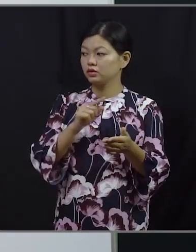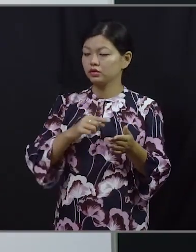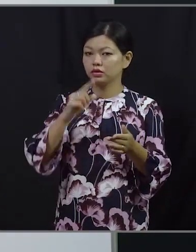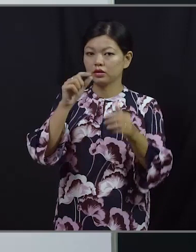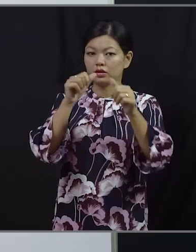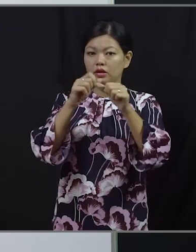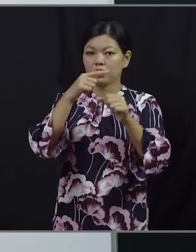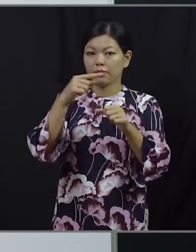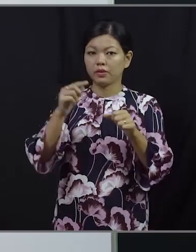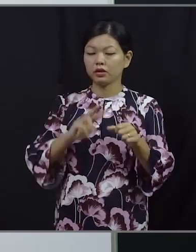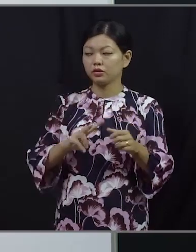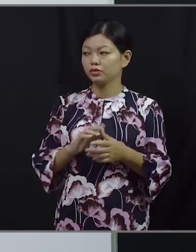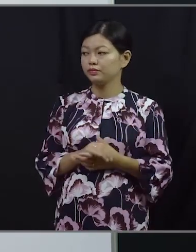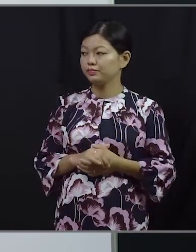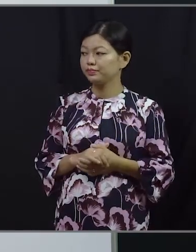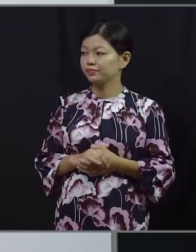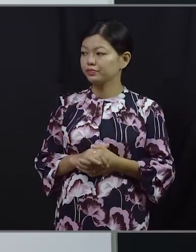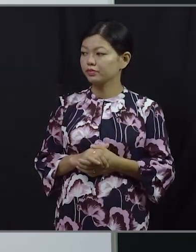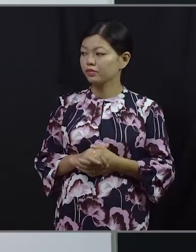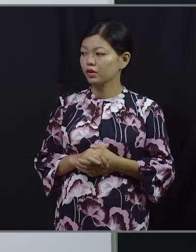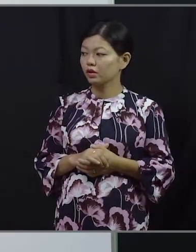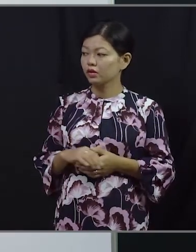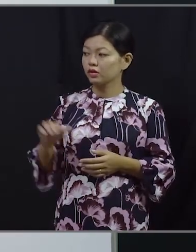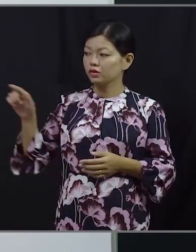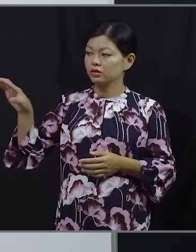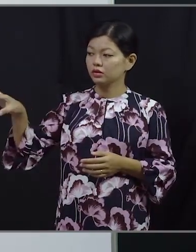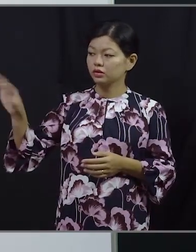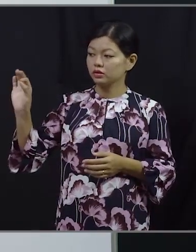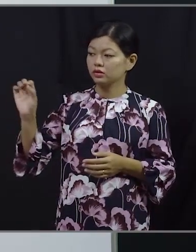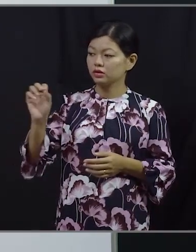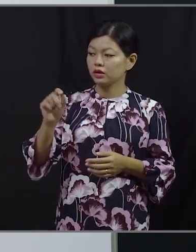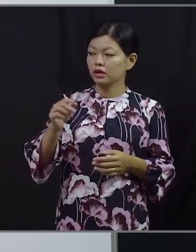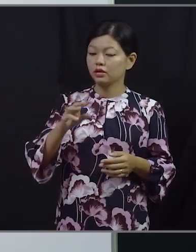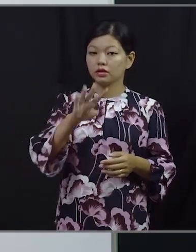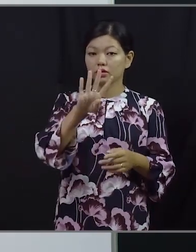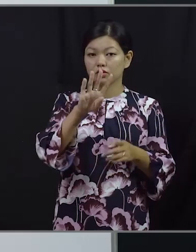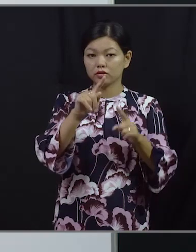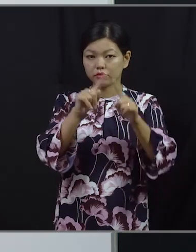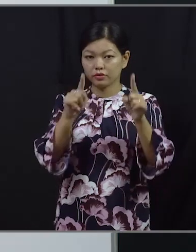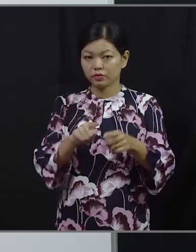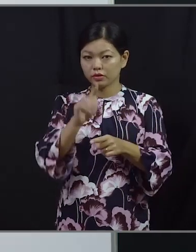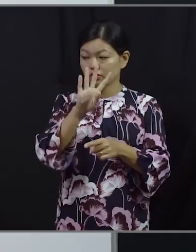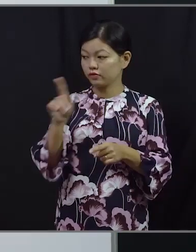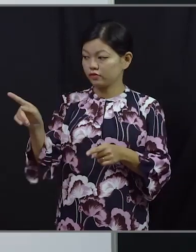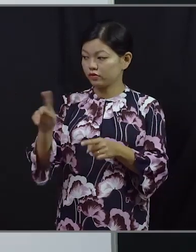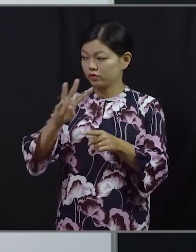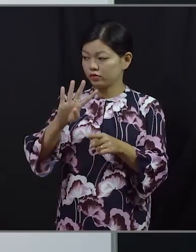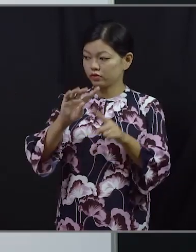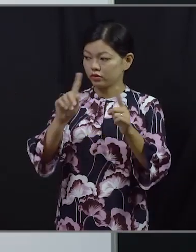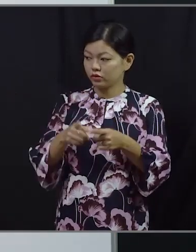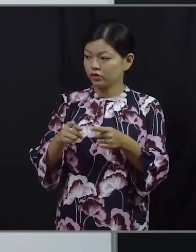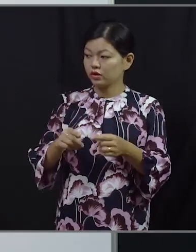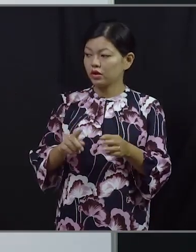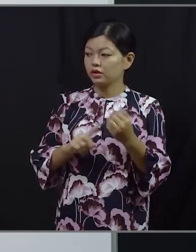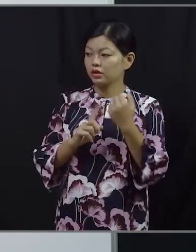to dm and I equal to e, I have plugged this value in equation number 4 and I got that dm equal